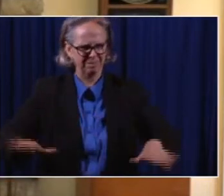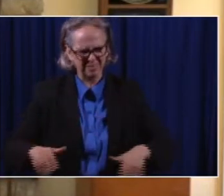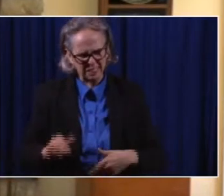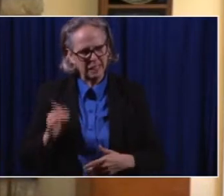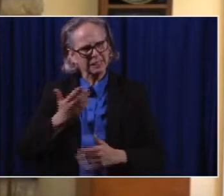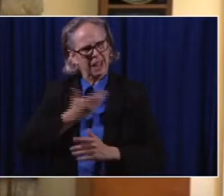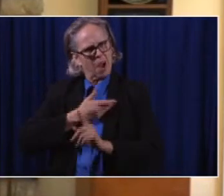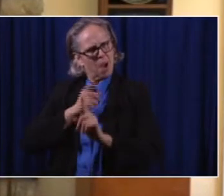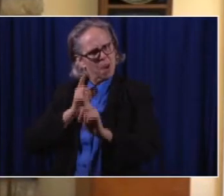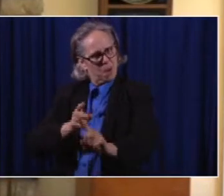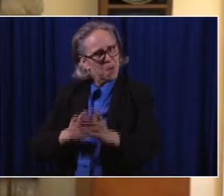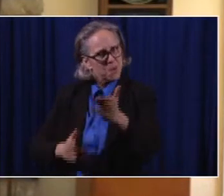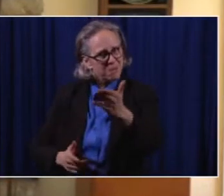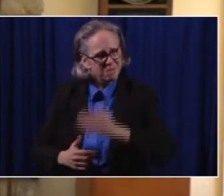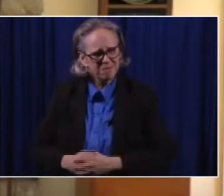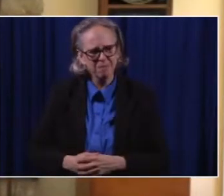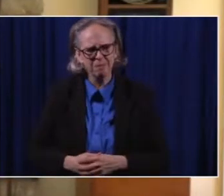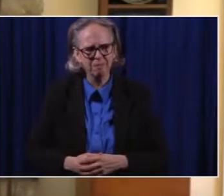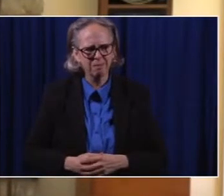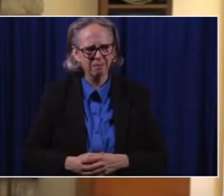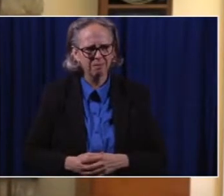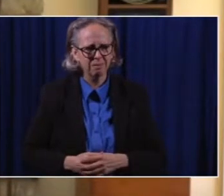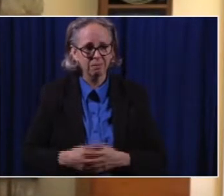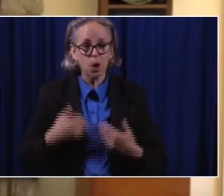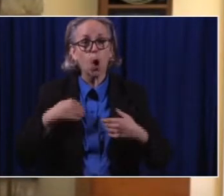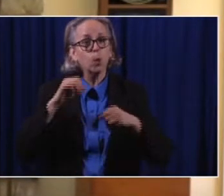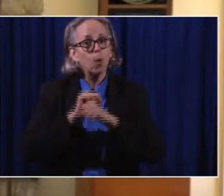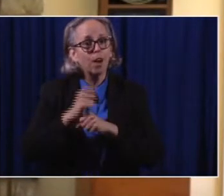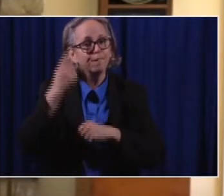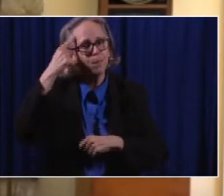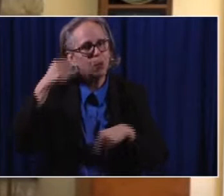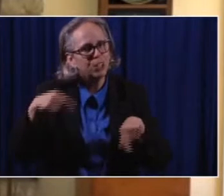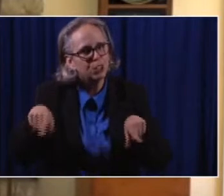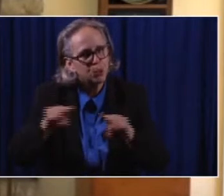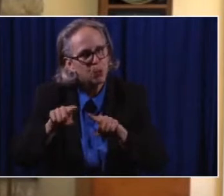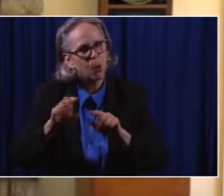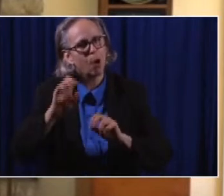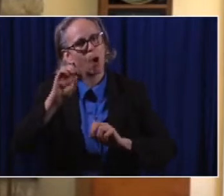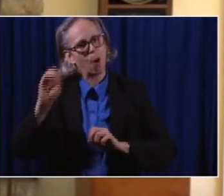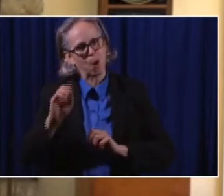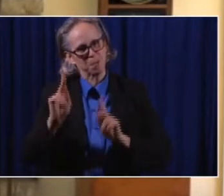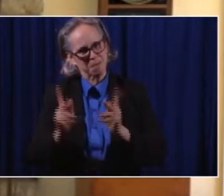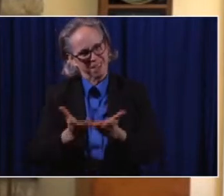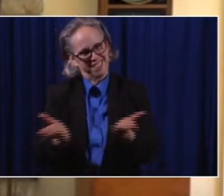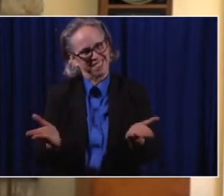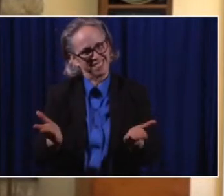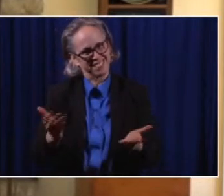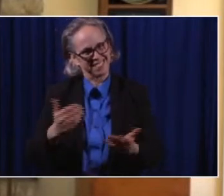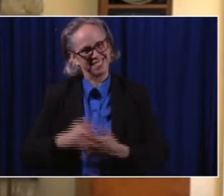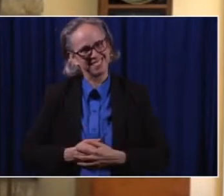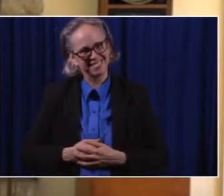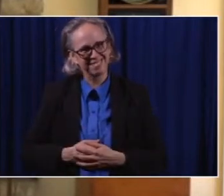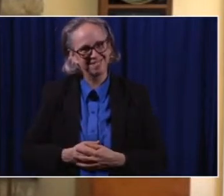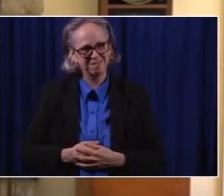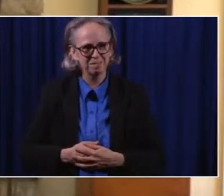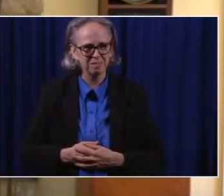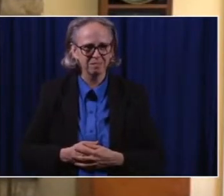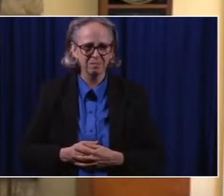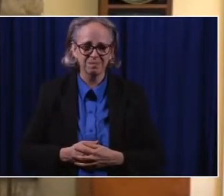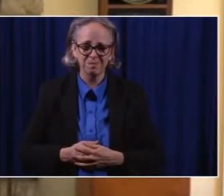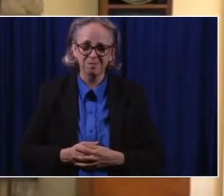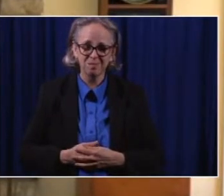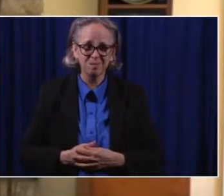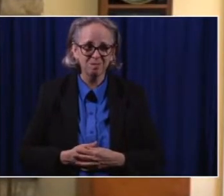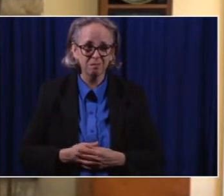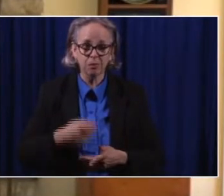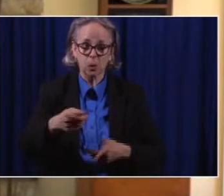I work for the people of the state of Ohio, but I owe them a frank discussion. We tried to have that